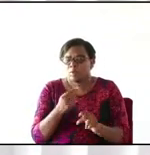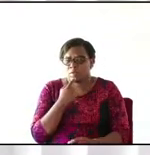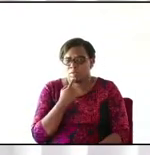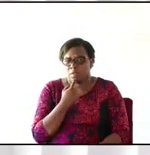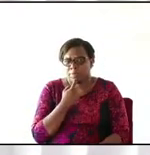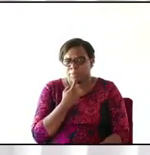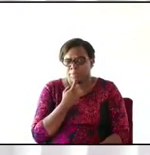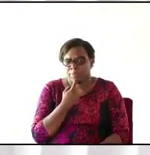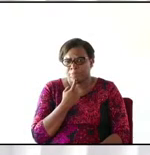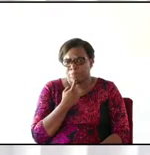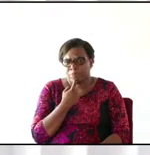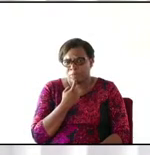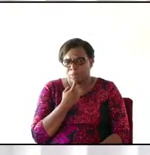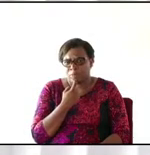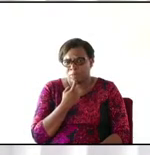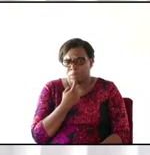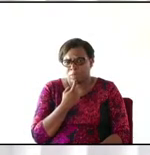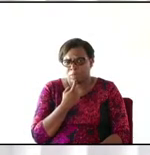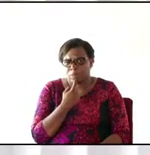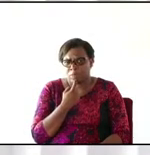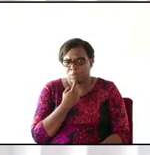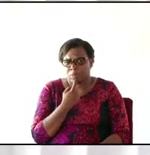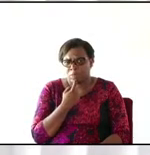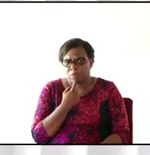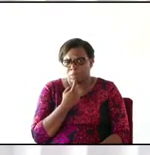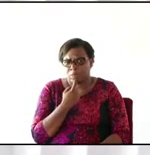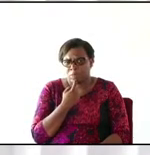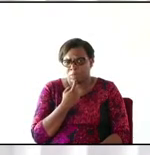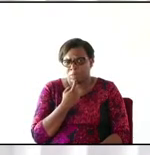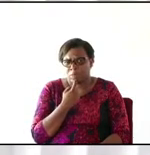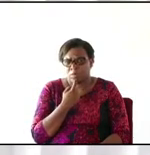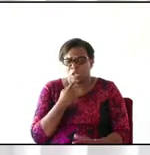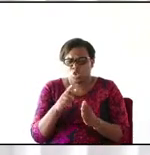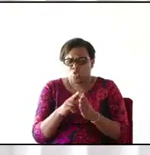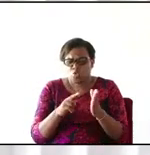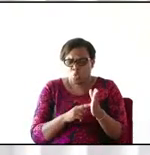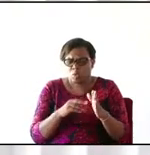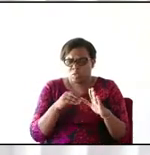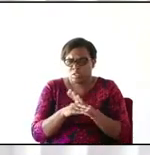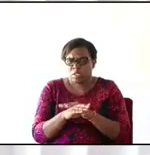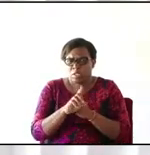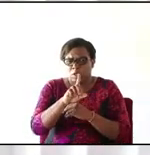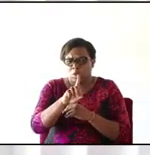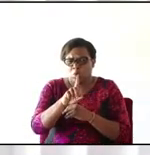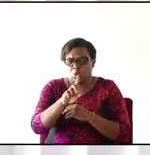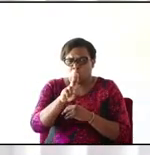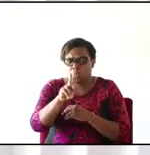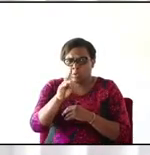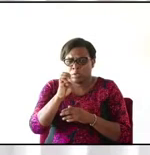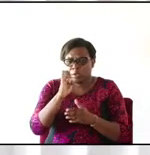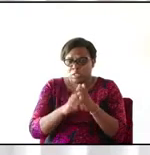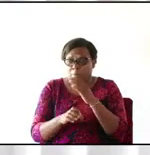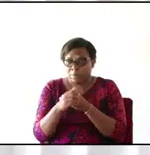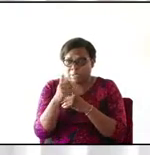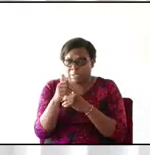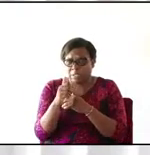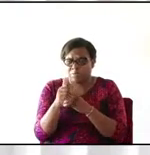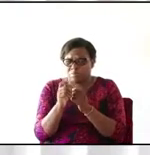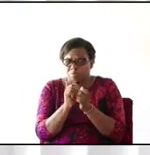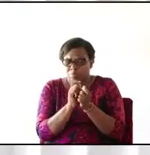the instructions found in Luke 10 were later modified and in some